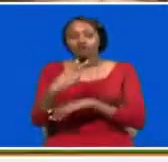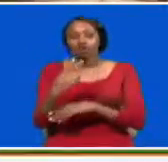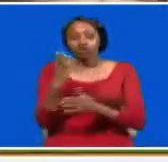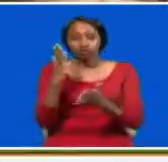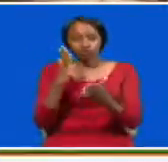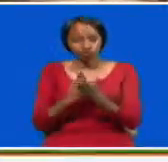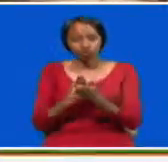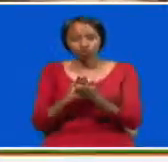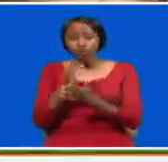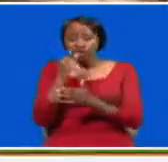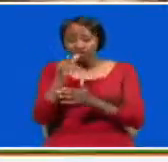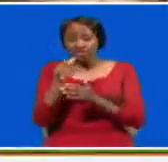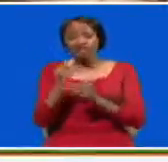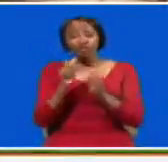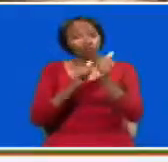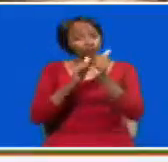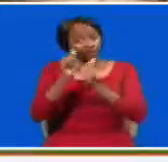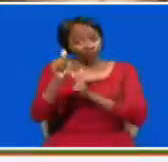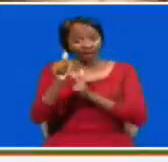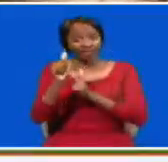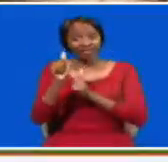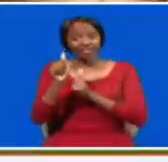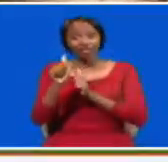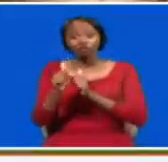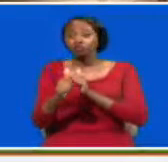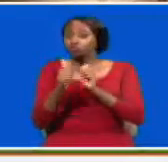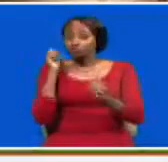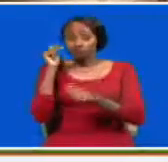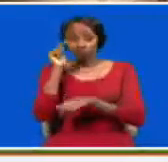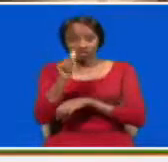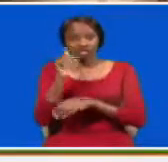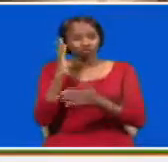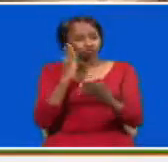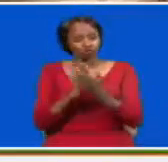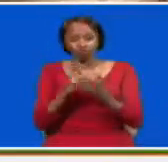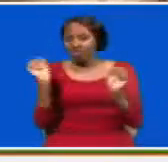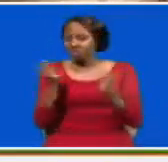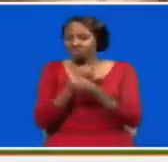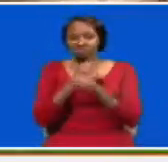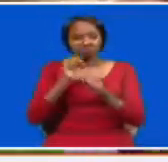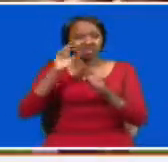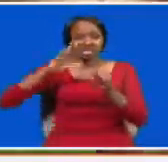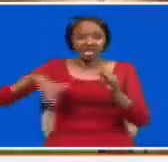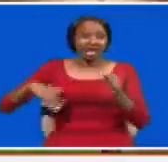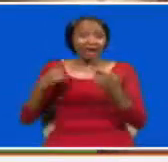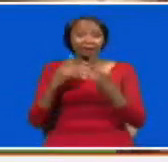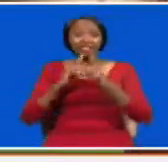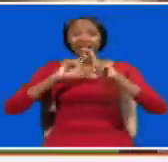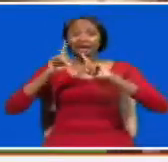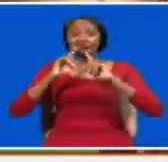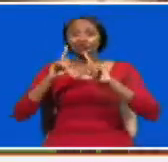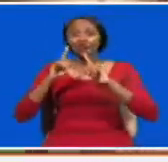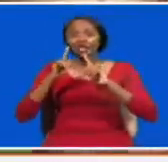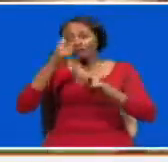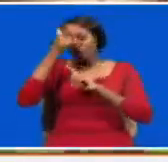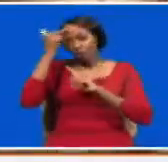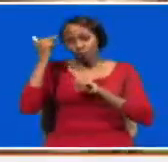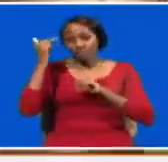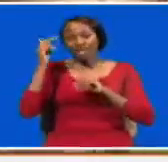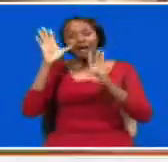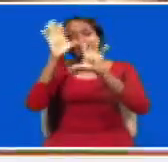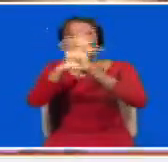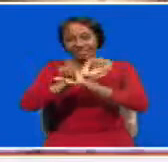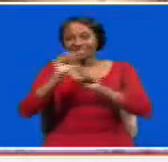to pass and it will become law without debate. And I can tell you that I'm very grateful the president is